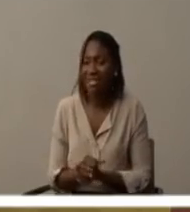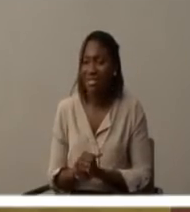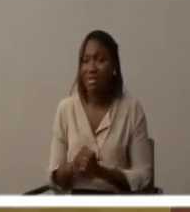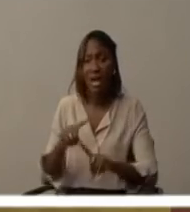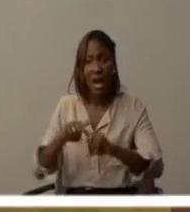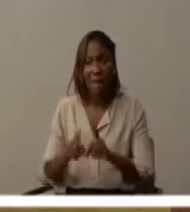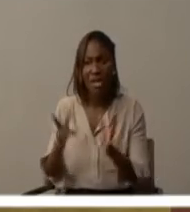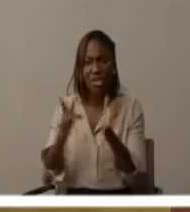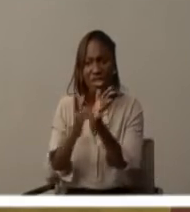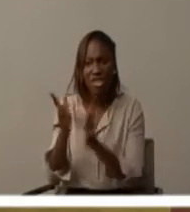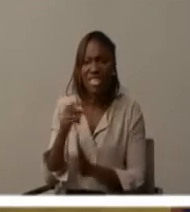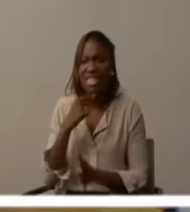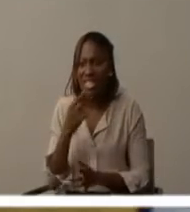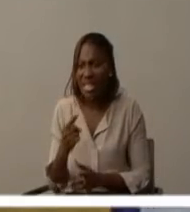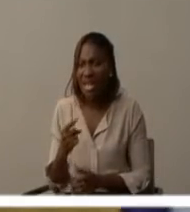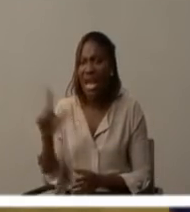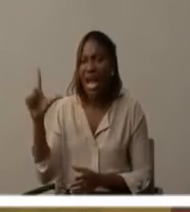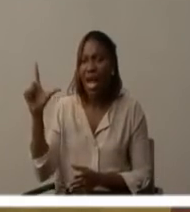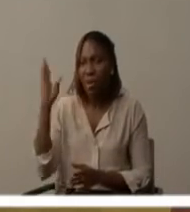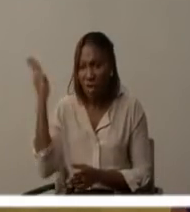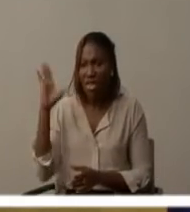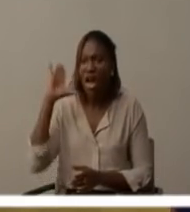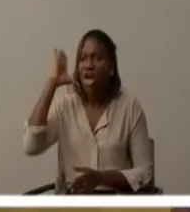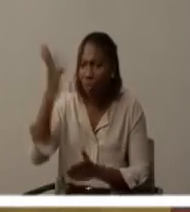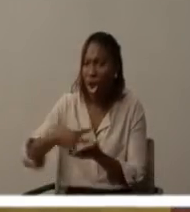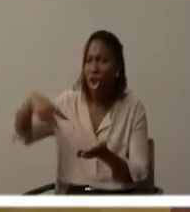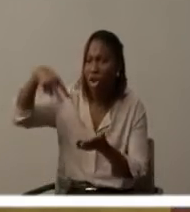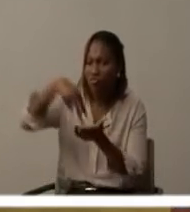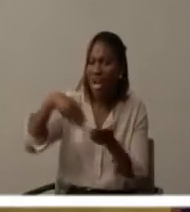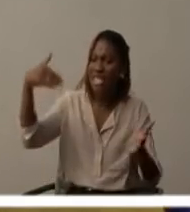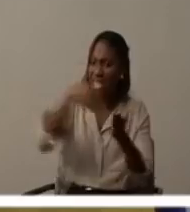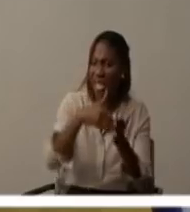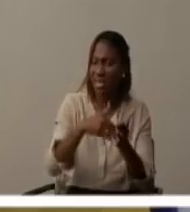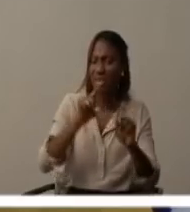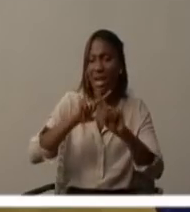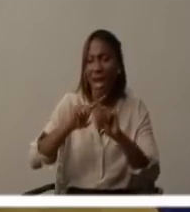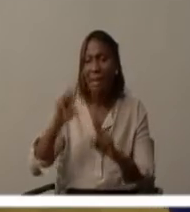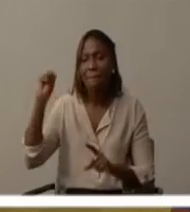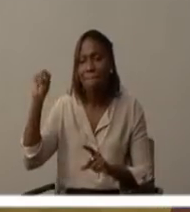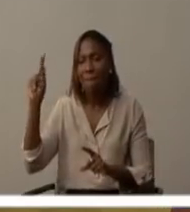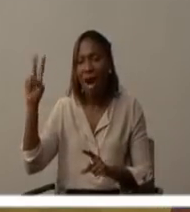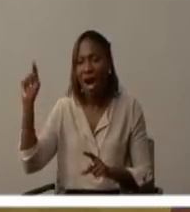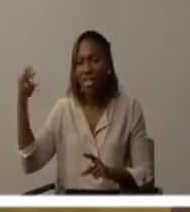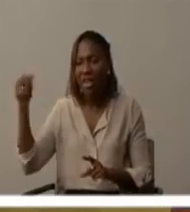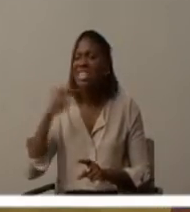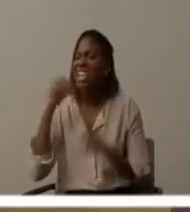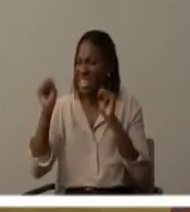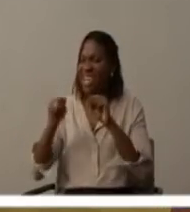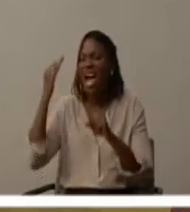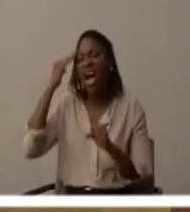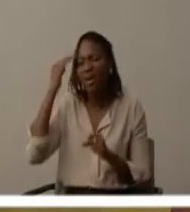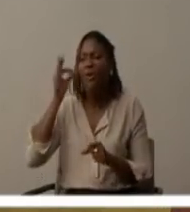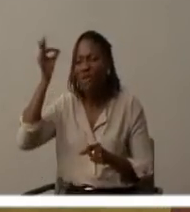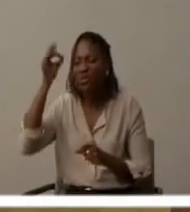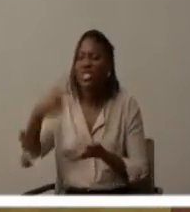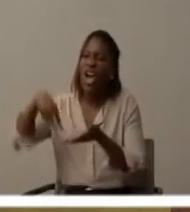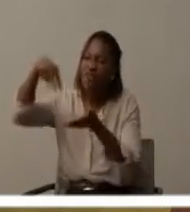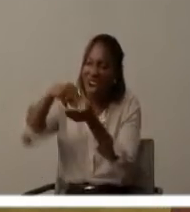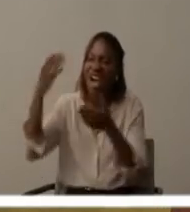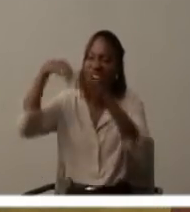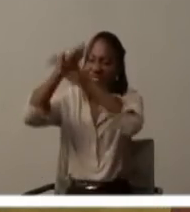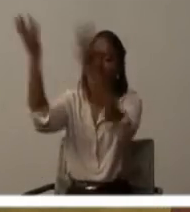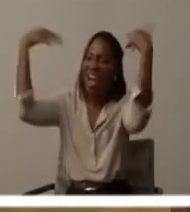to rise again. I know he will rise again at the resurrection of the dead. And here we have the